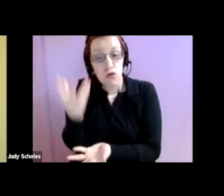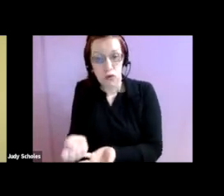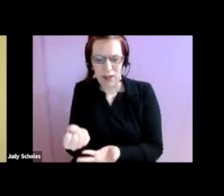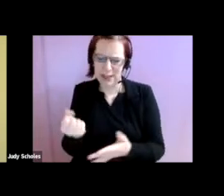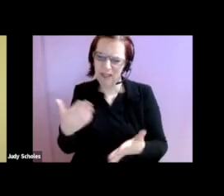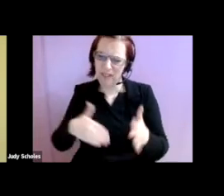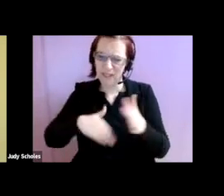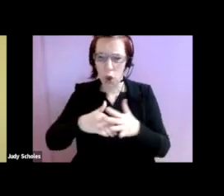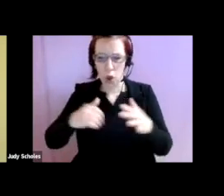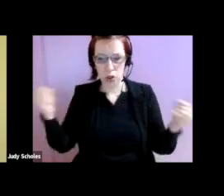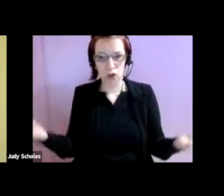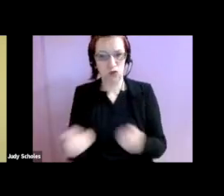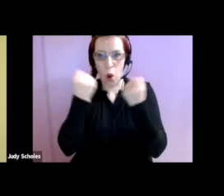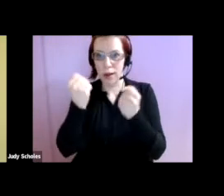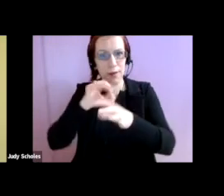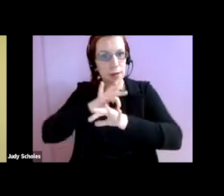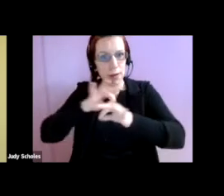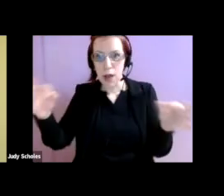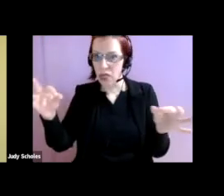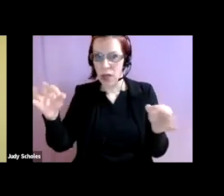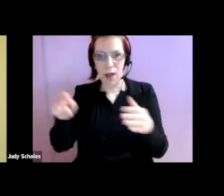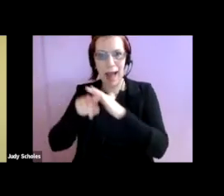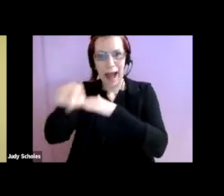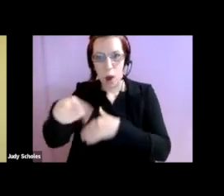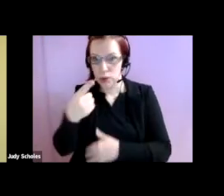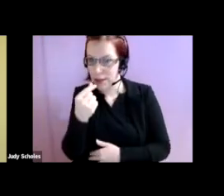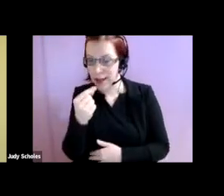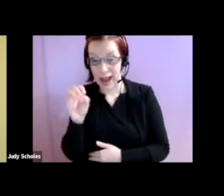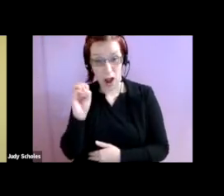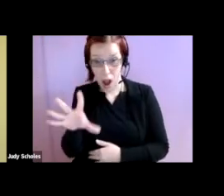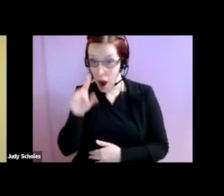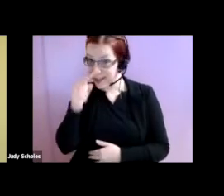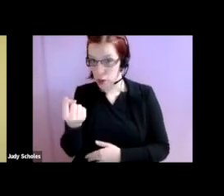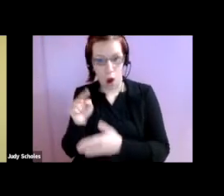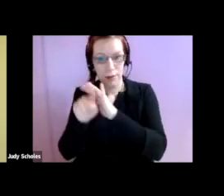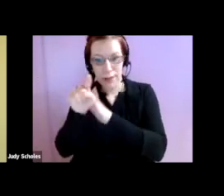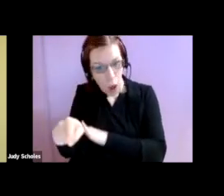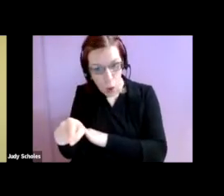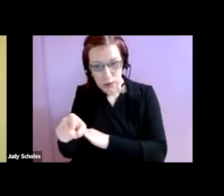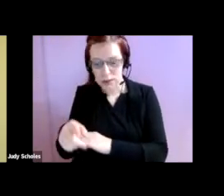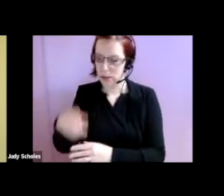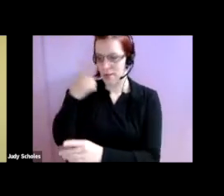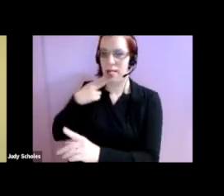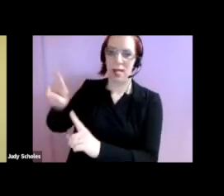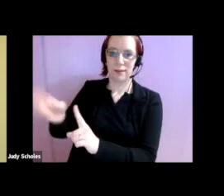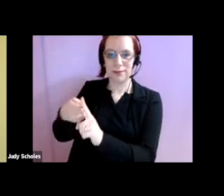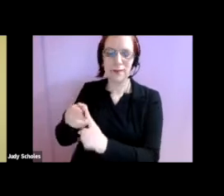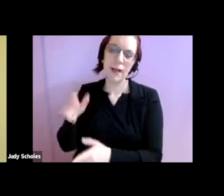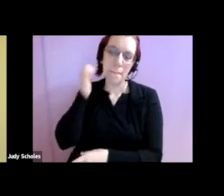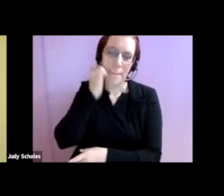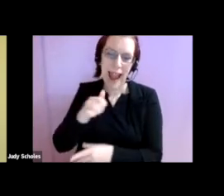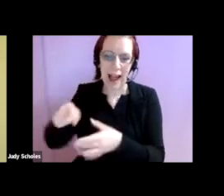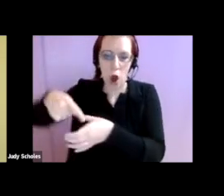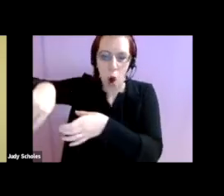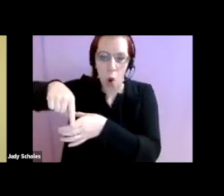nothing can escape its pull, not even light. So we give them the name black holes. So you've got a little animation here